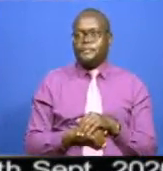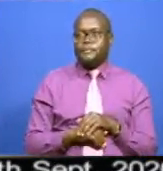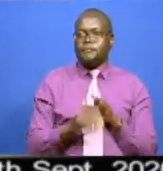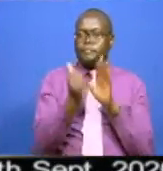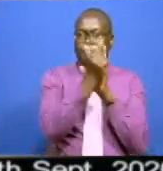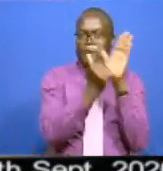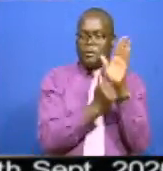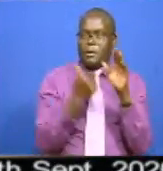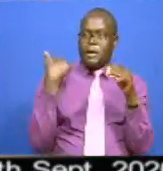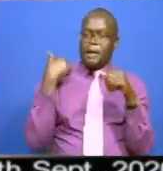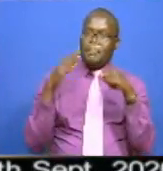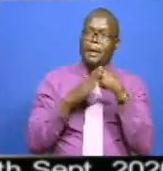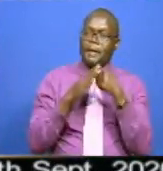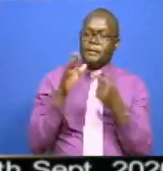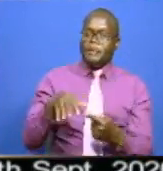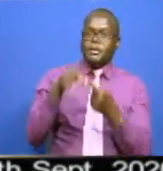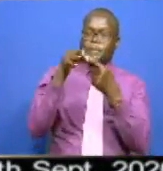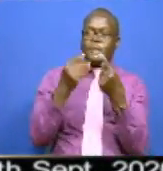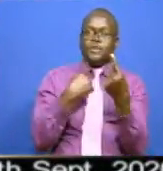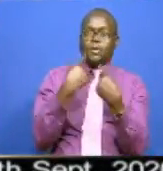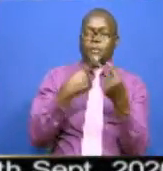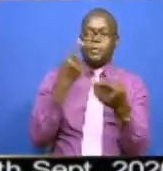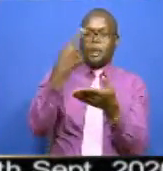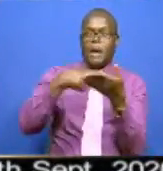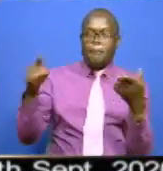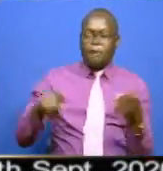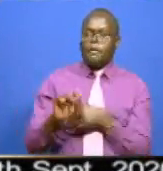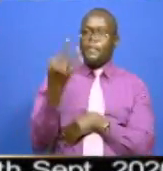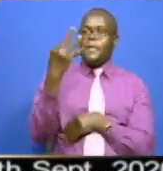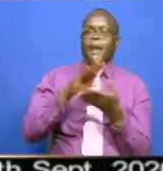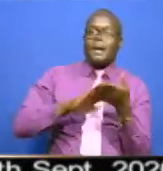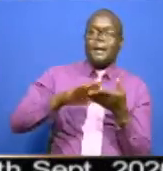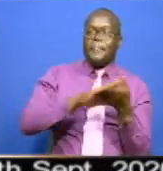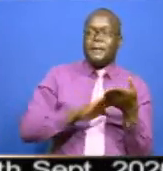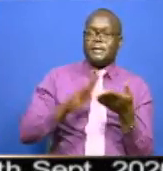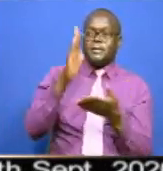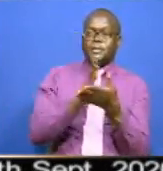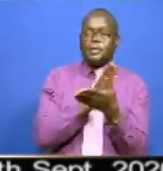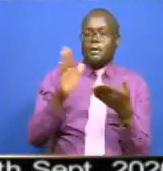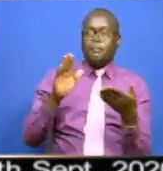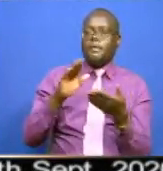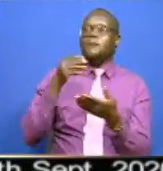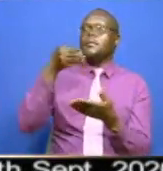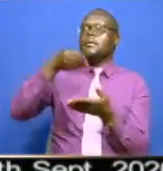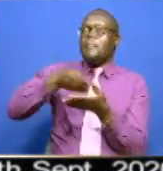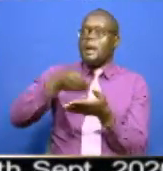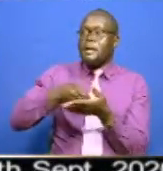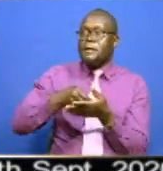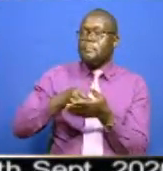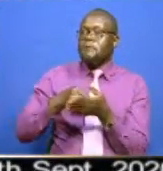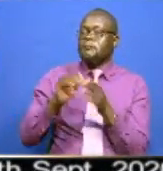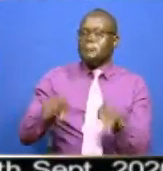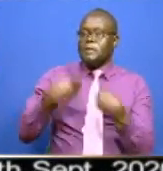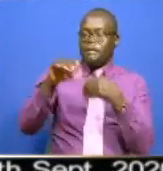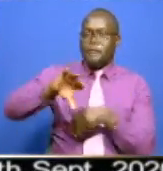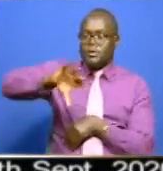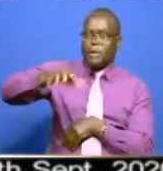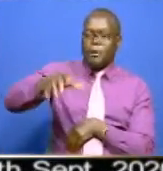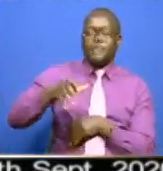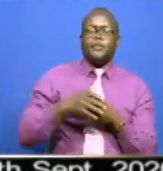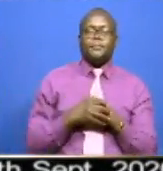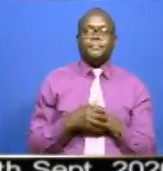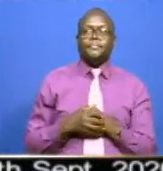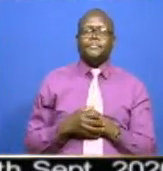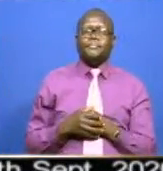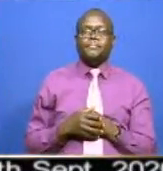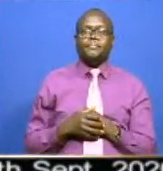Order number 8, special motion, approval of the third basis for sharing of national revenue allocated to counties.